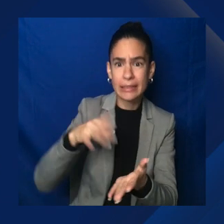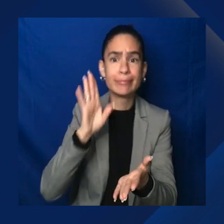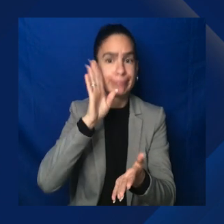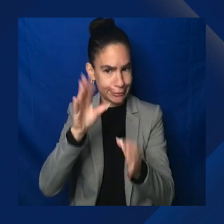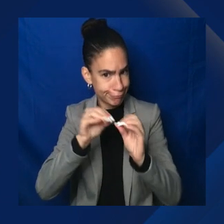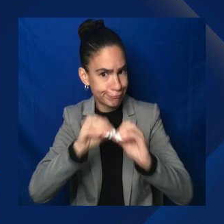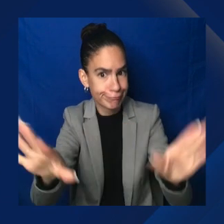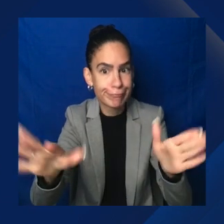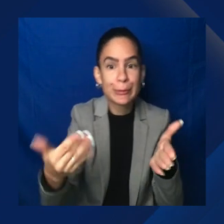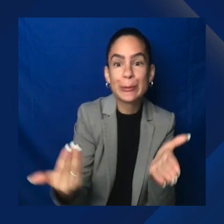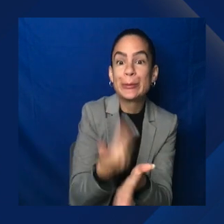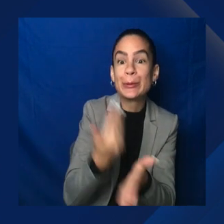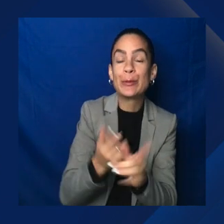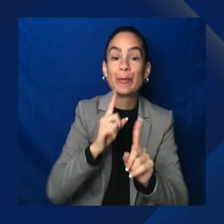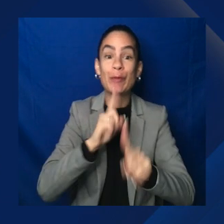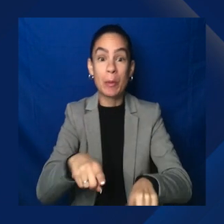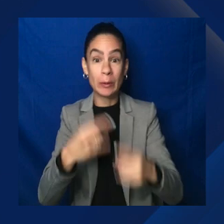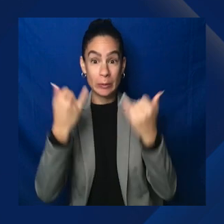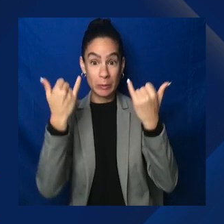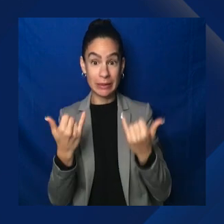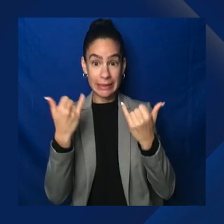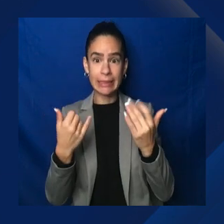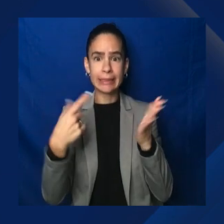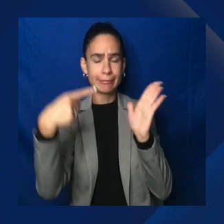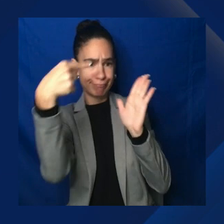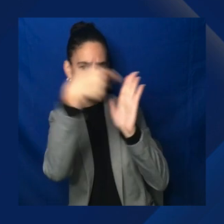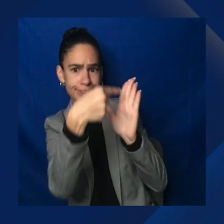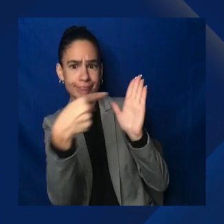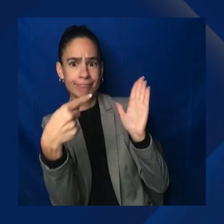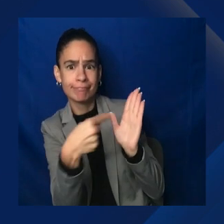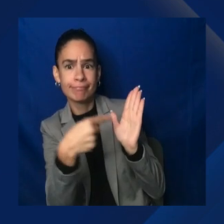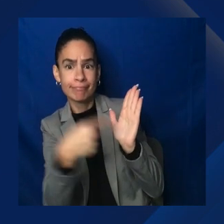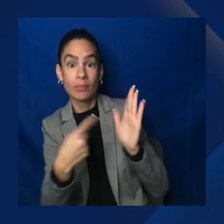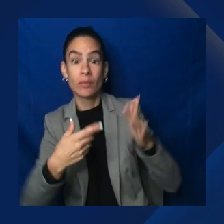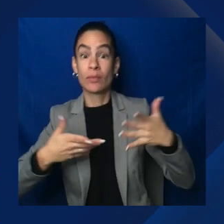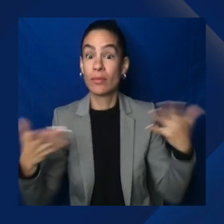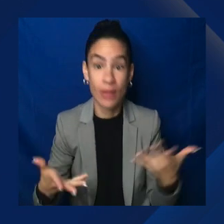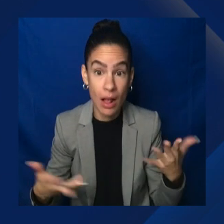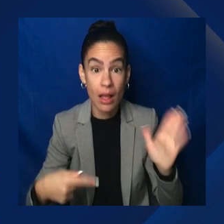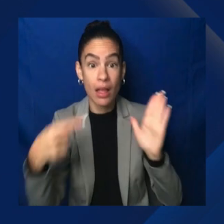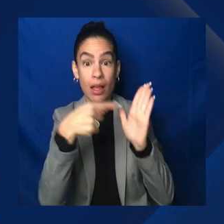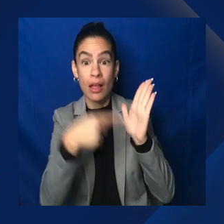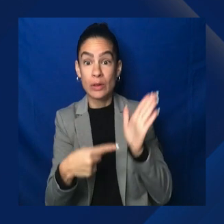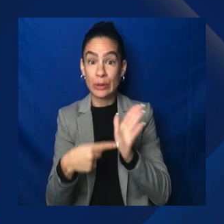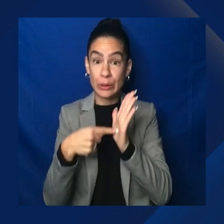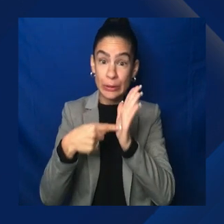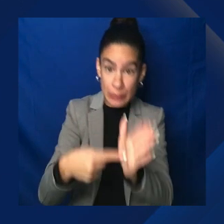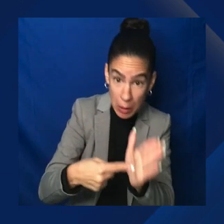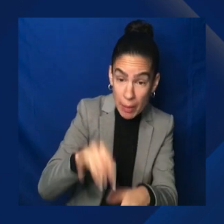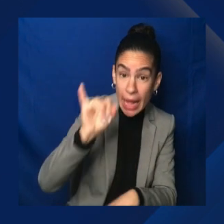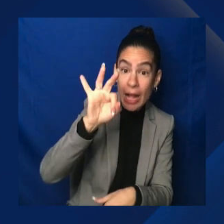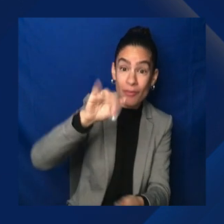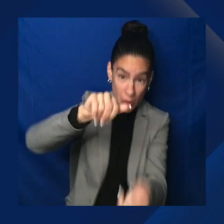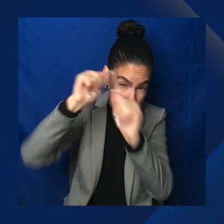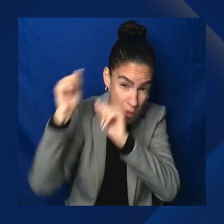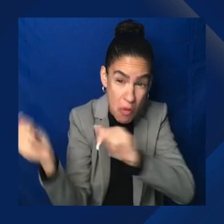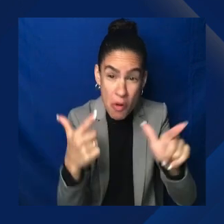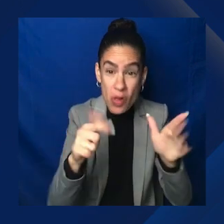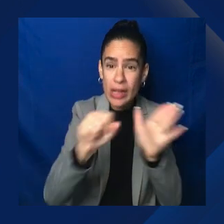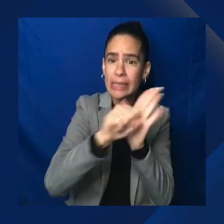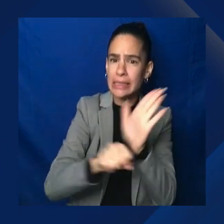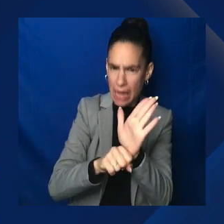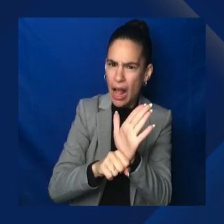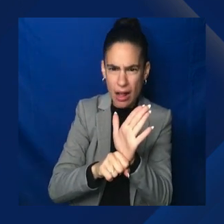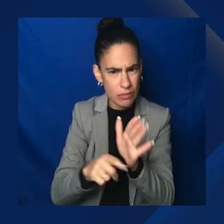exactly that. This study finds that if all states adopt a 12-month postpartum care,